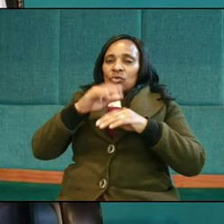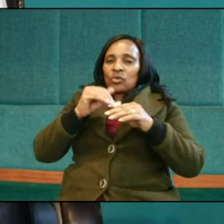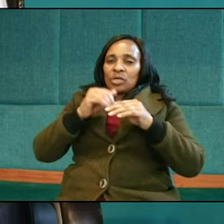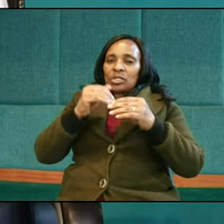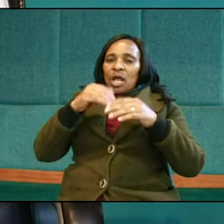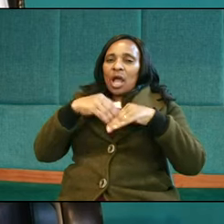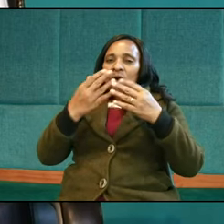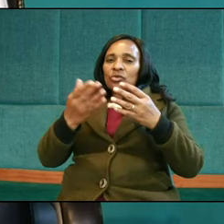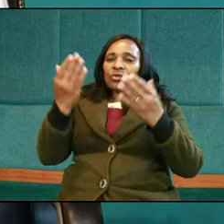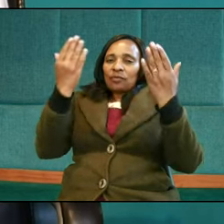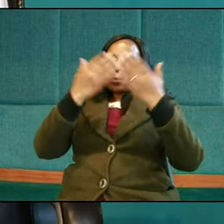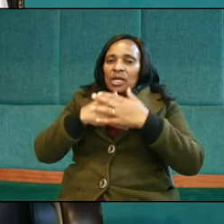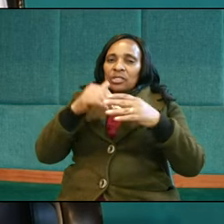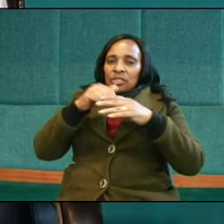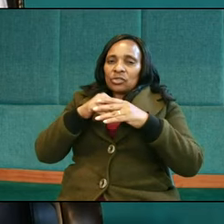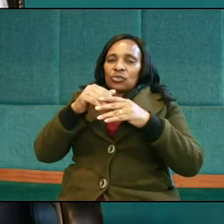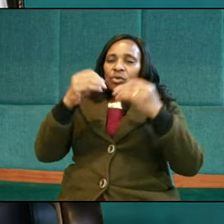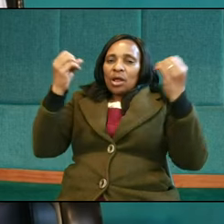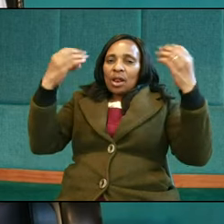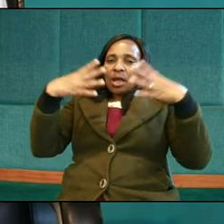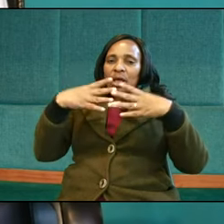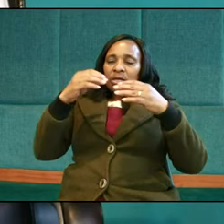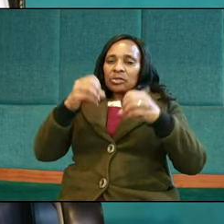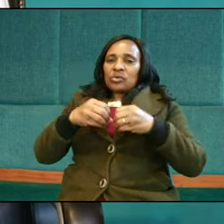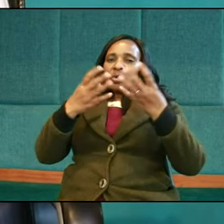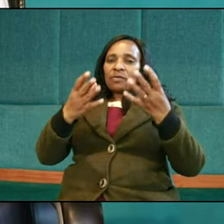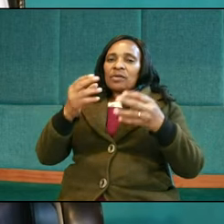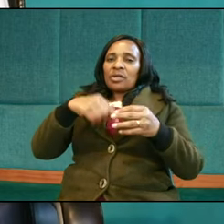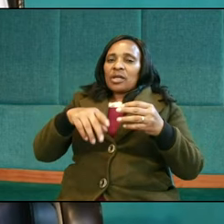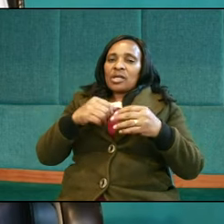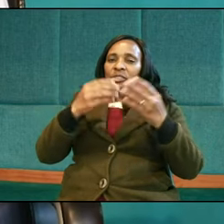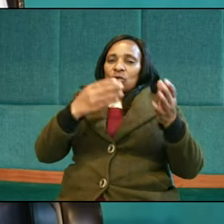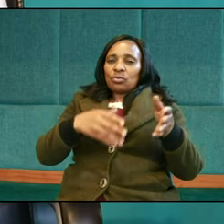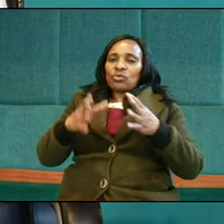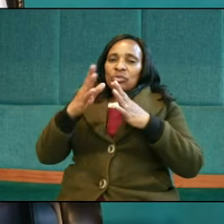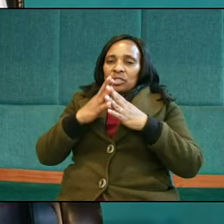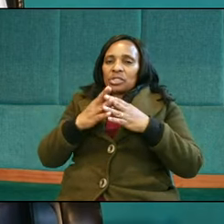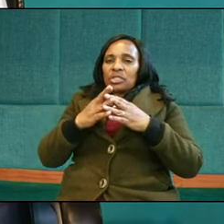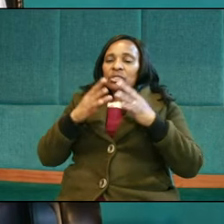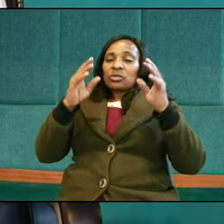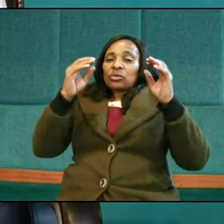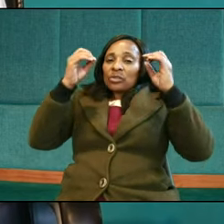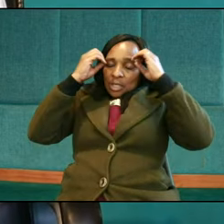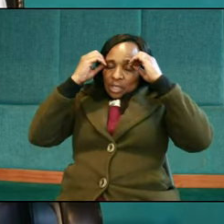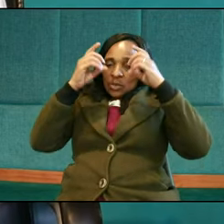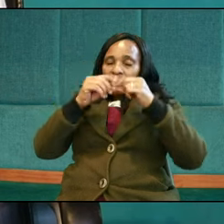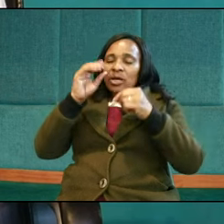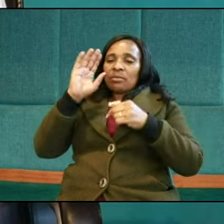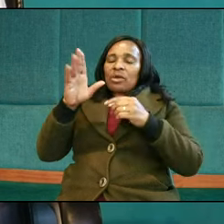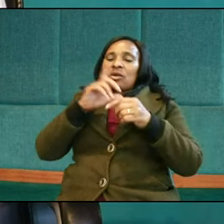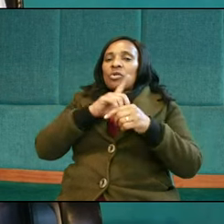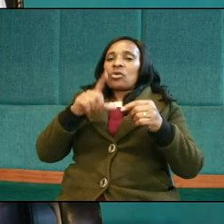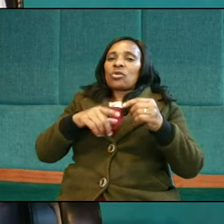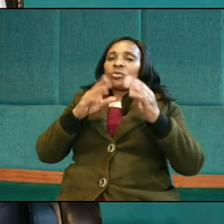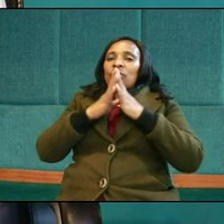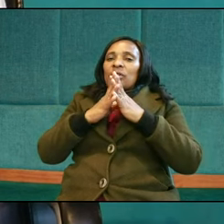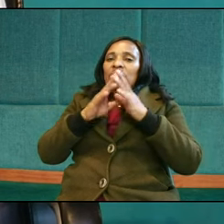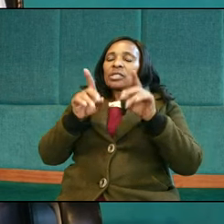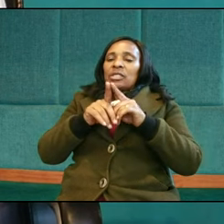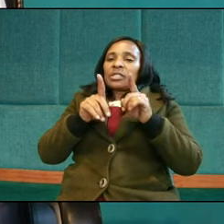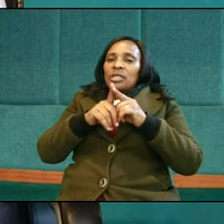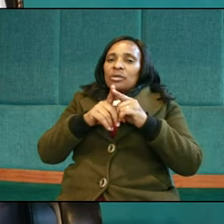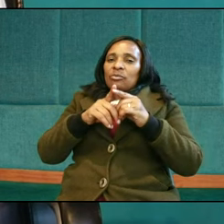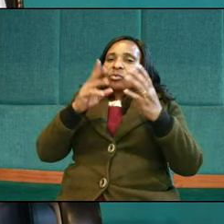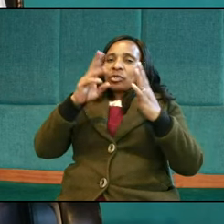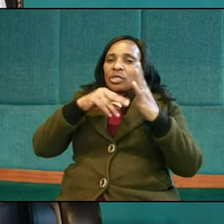of darkness into your marvelous light, and that you have given us an opportunity to study your word. Lord, we pray that even as we read